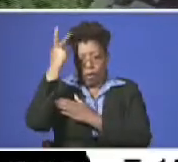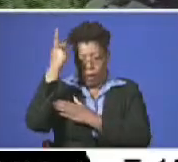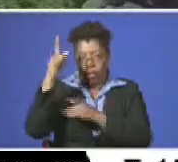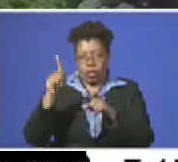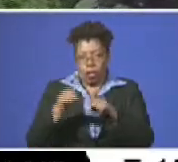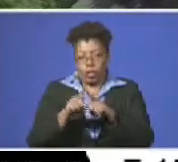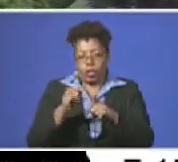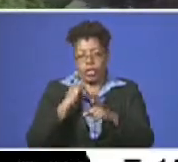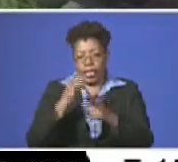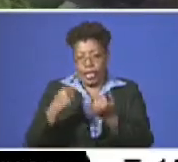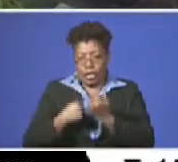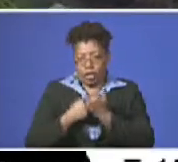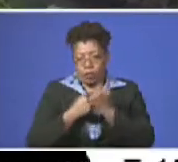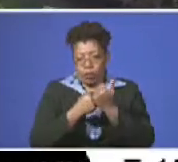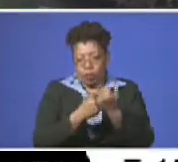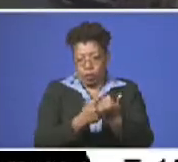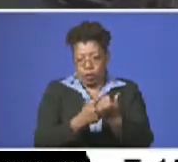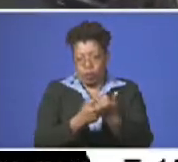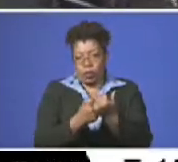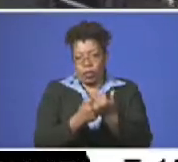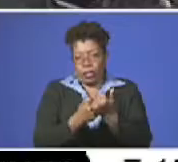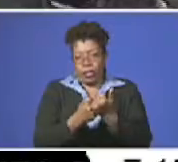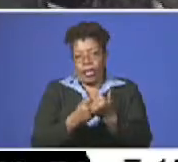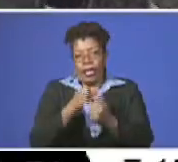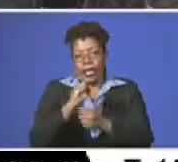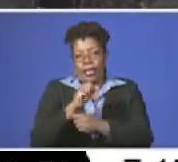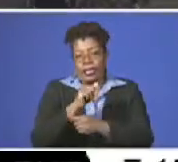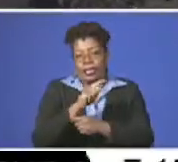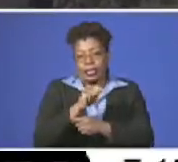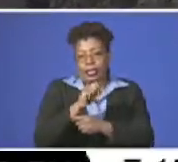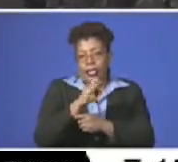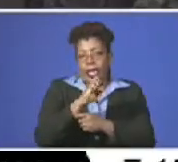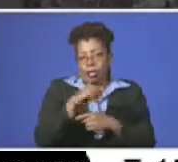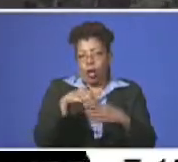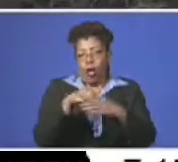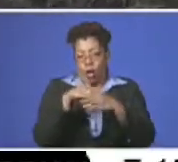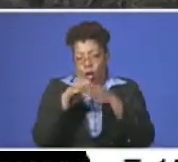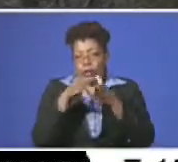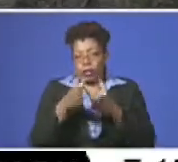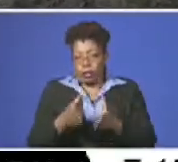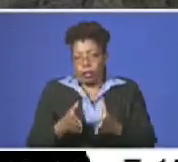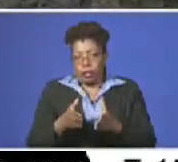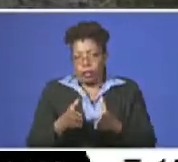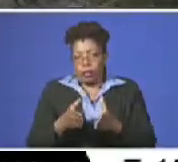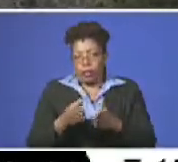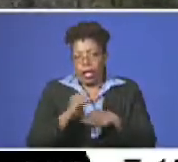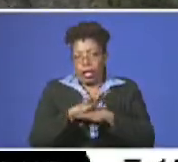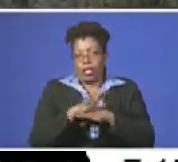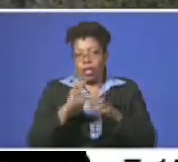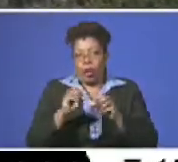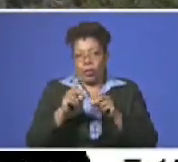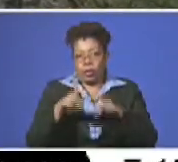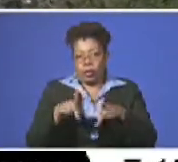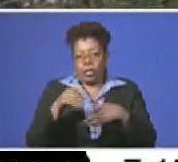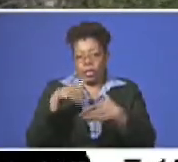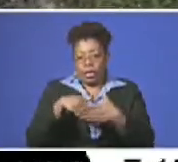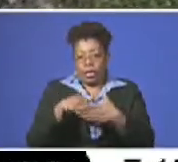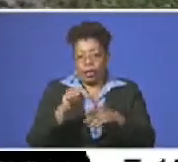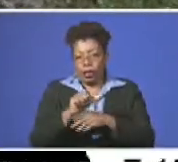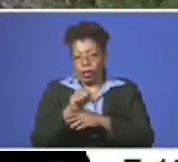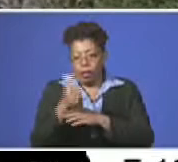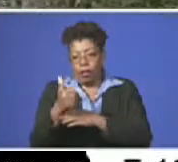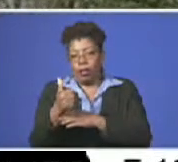government fully endorses industry stakeholders disseminating information on the legislative agenda and consulting opportunities in